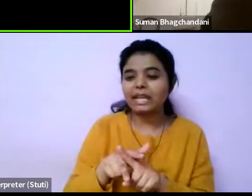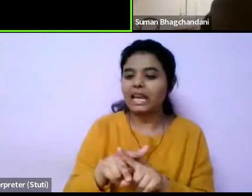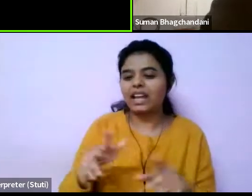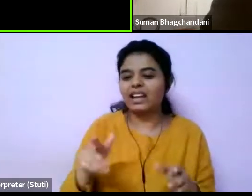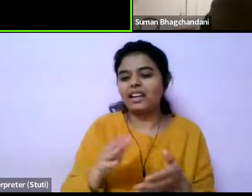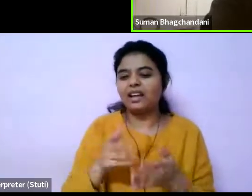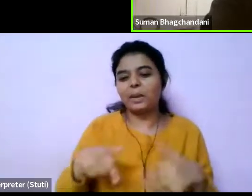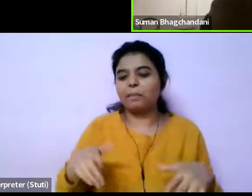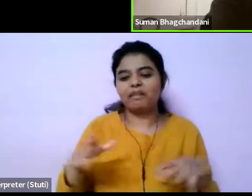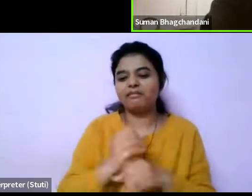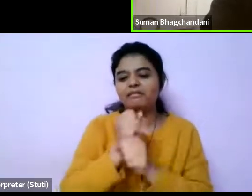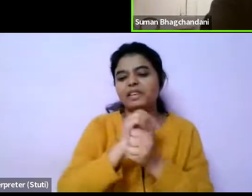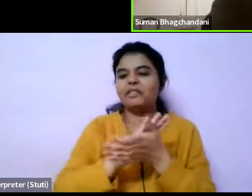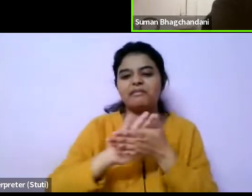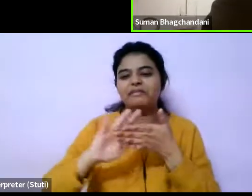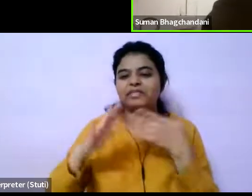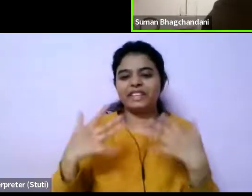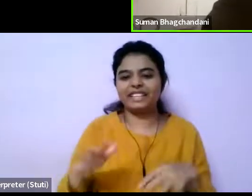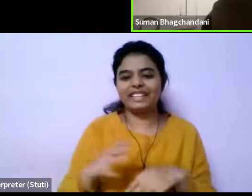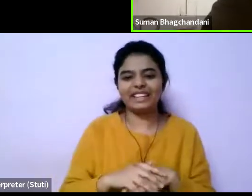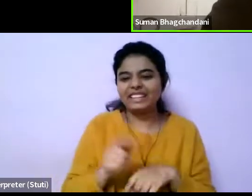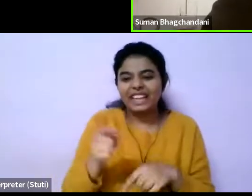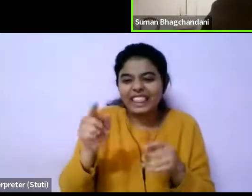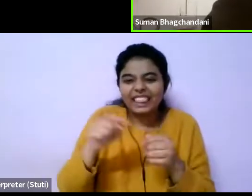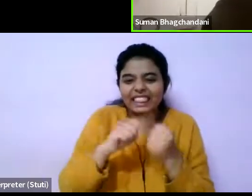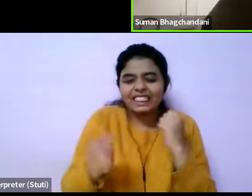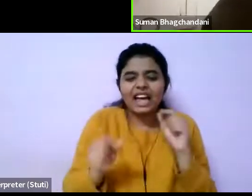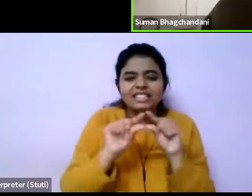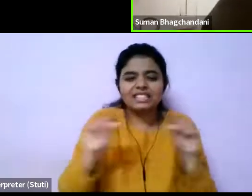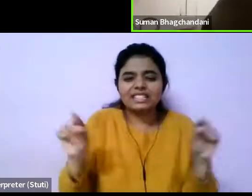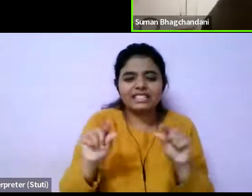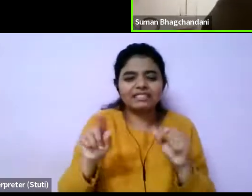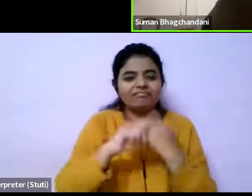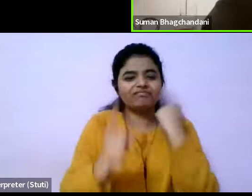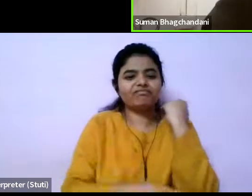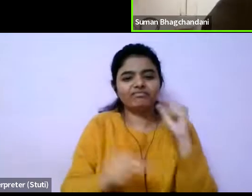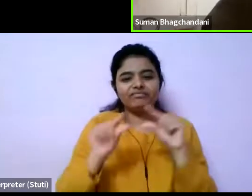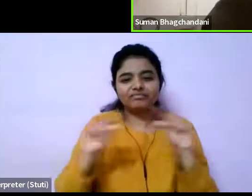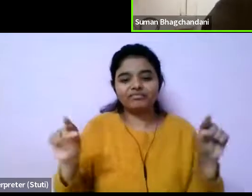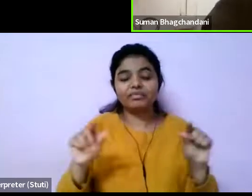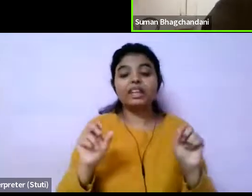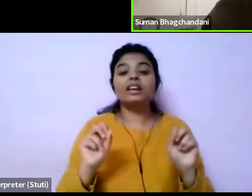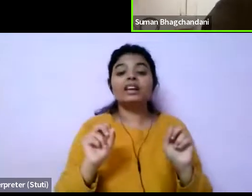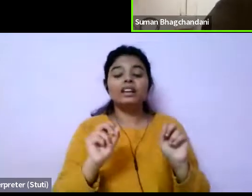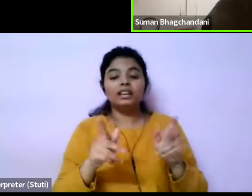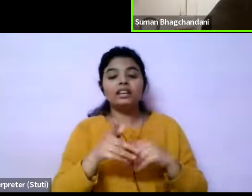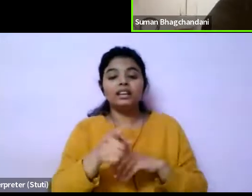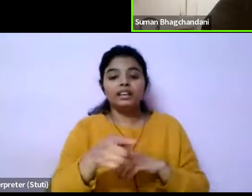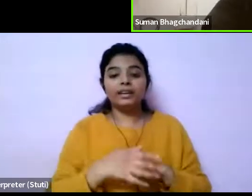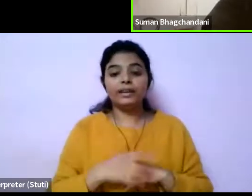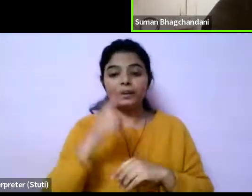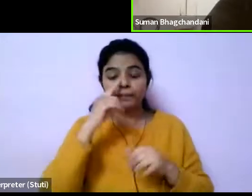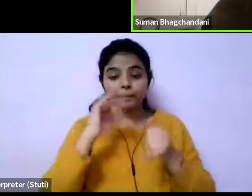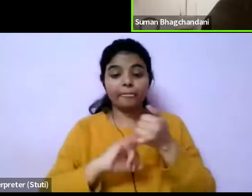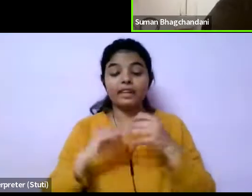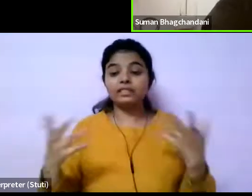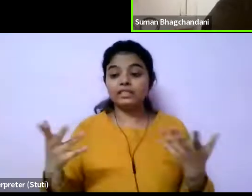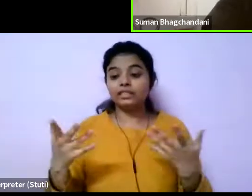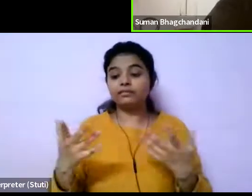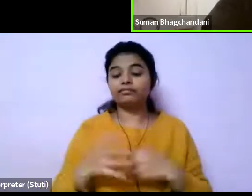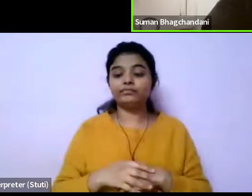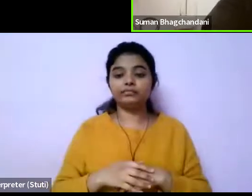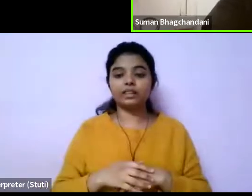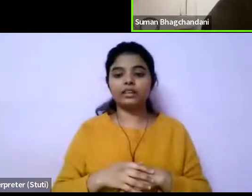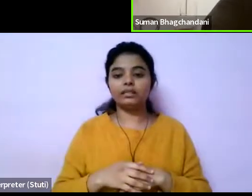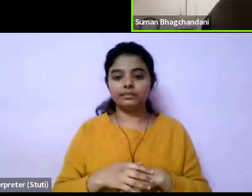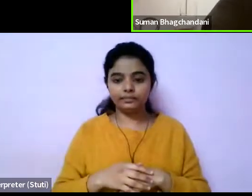up now, please. Yeah, so these are just like the last lines of the paper, yeah. So that the visibilizing dancers with disability,